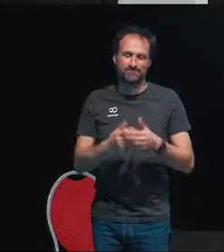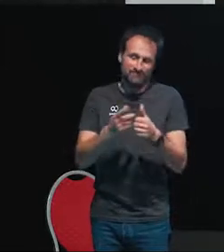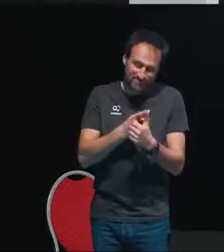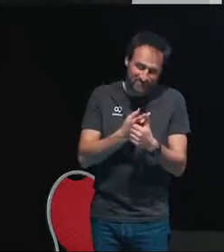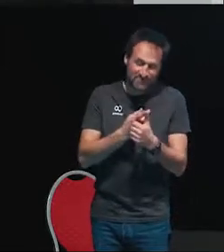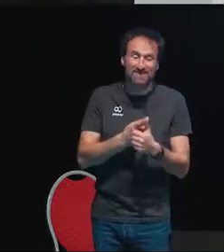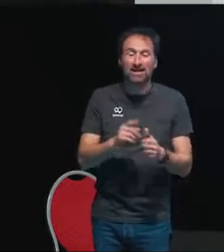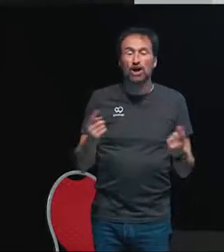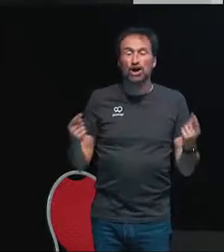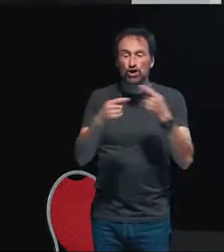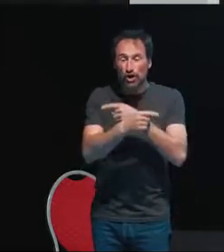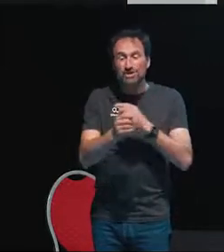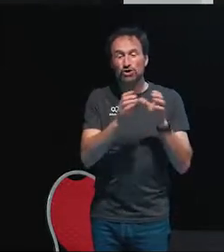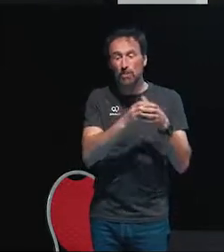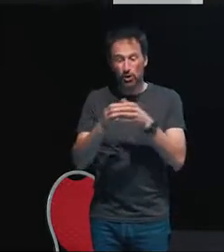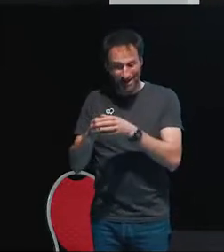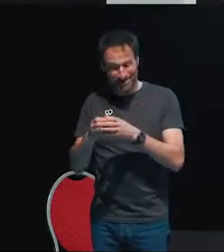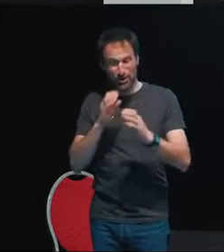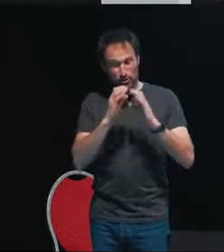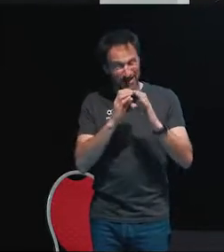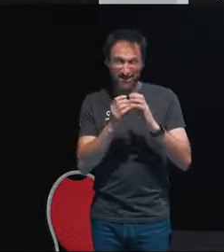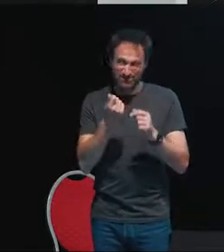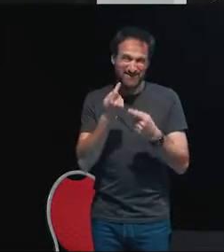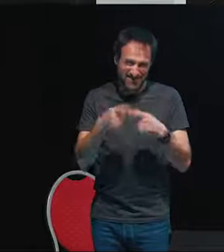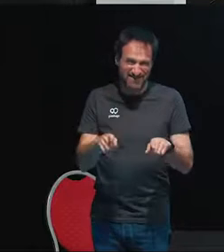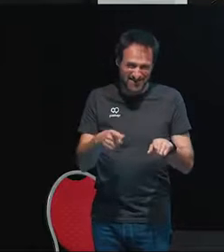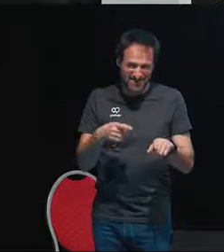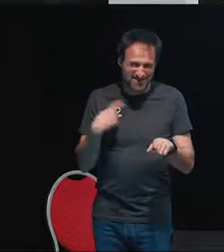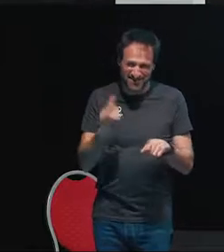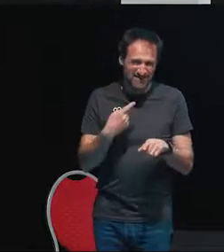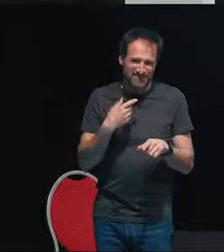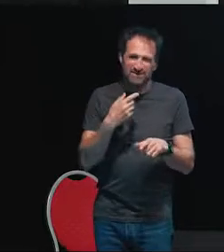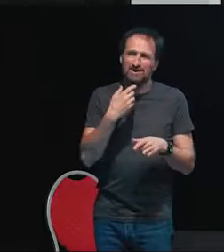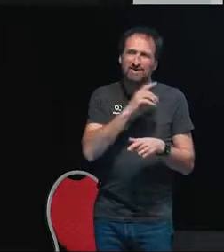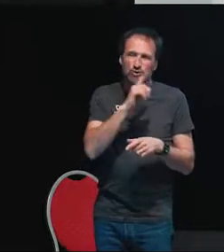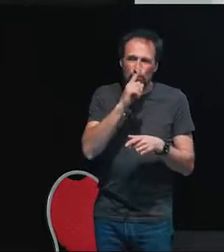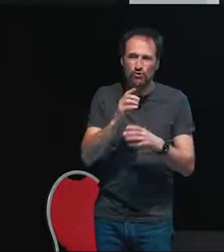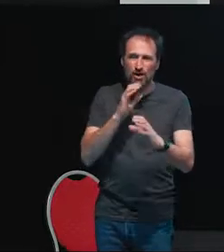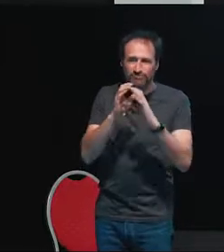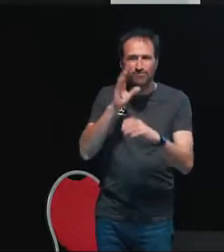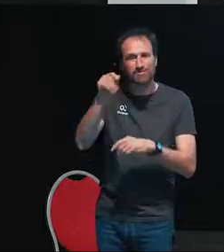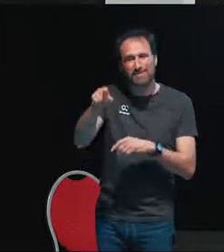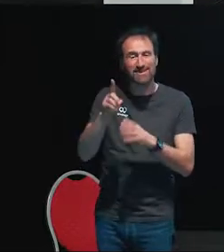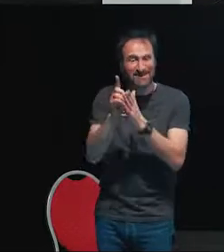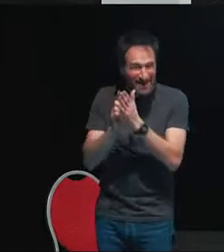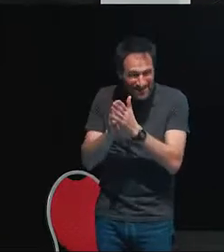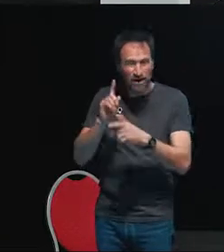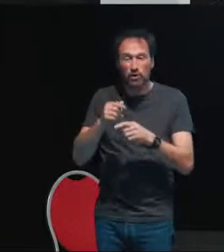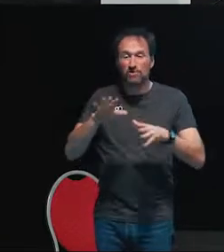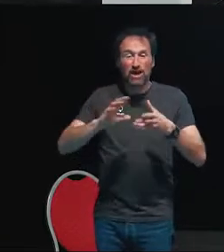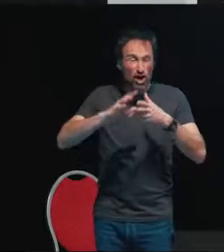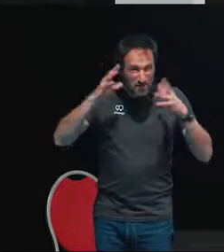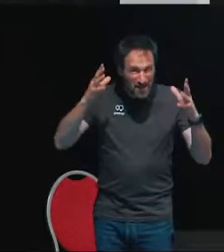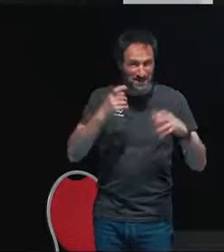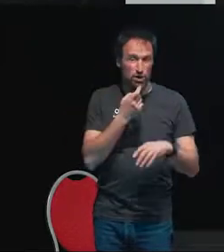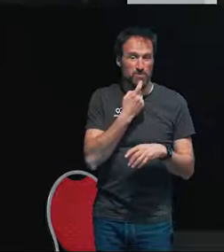is a bit different right we have different frameworks we're not just talking with data but we're talking also with more complex objects we also know that